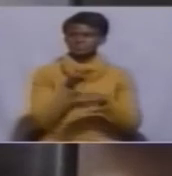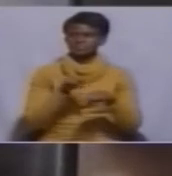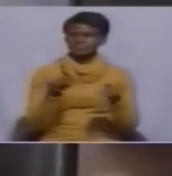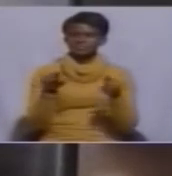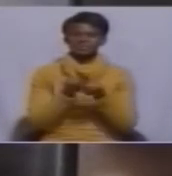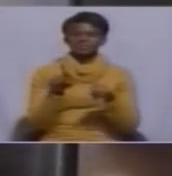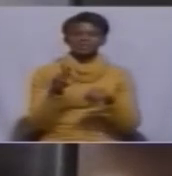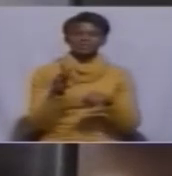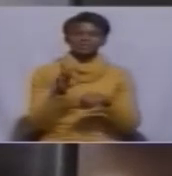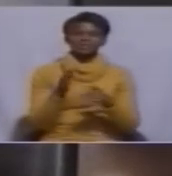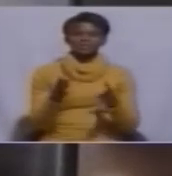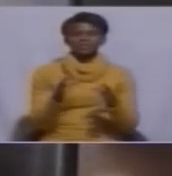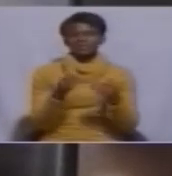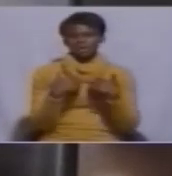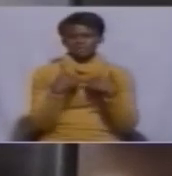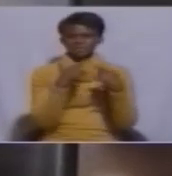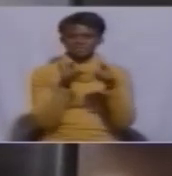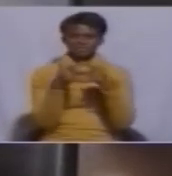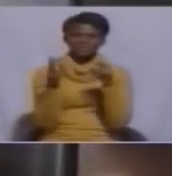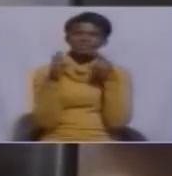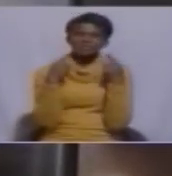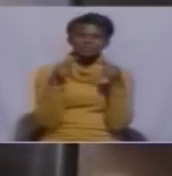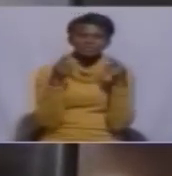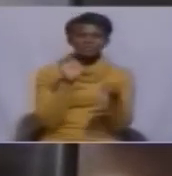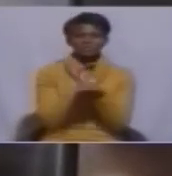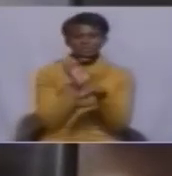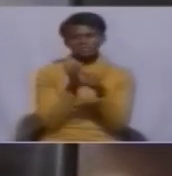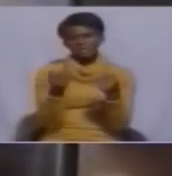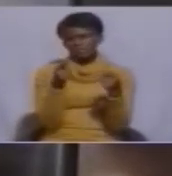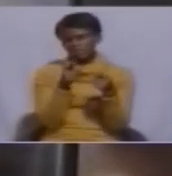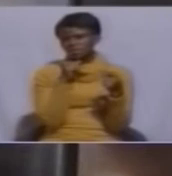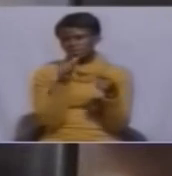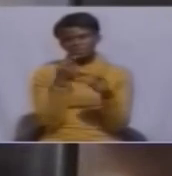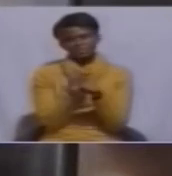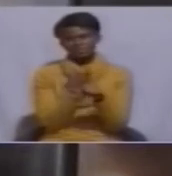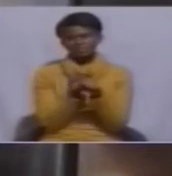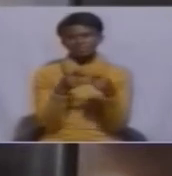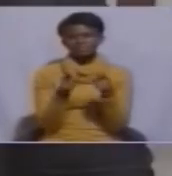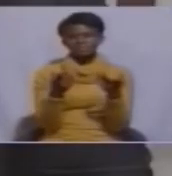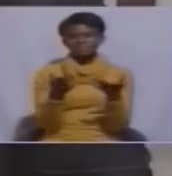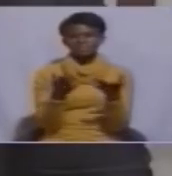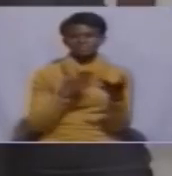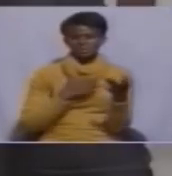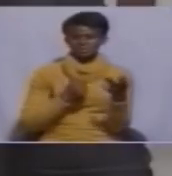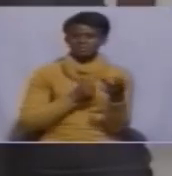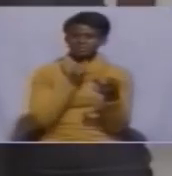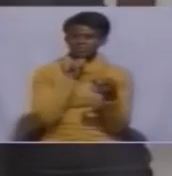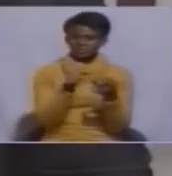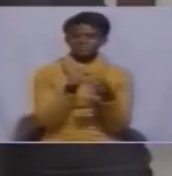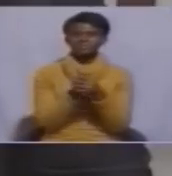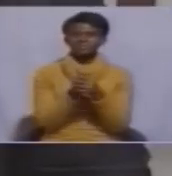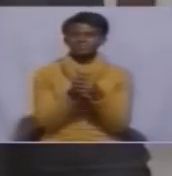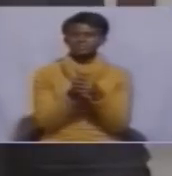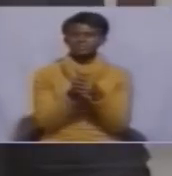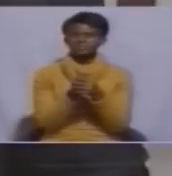as a multi-ethnic, multiracial, multi-religious. Isn't this contradictory? To me, it's not. It's